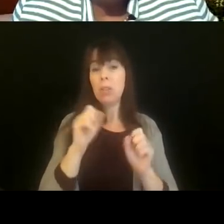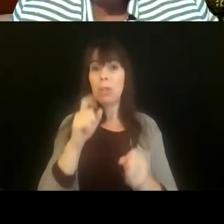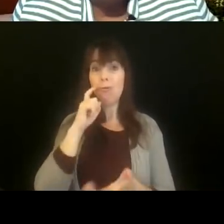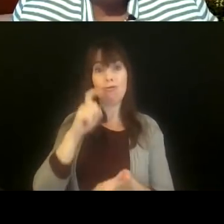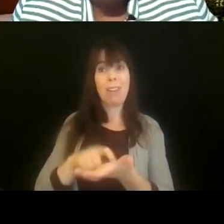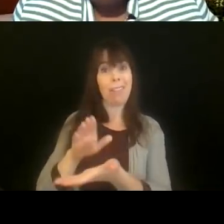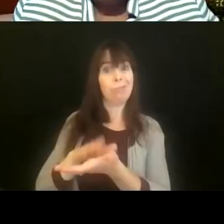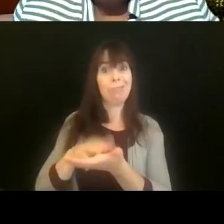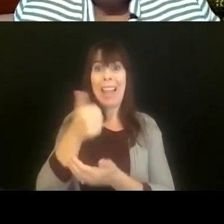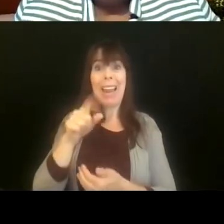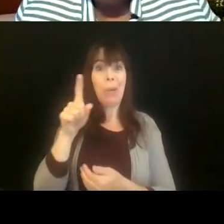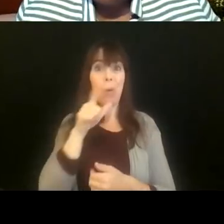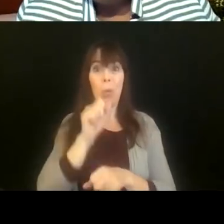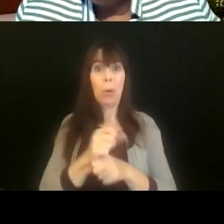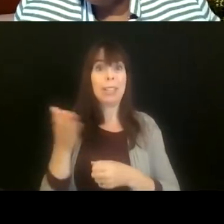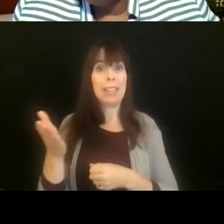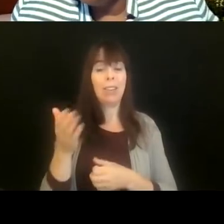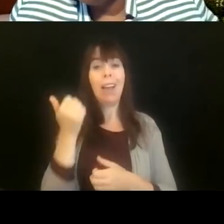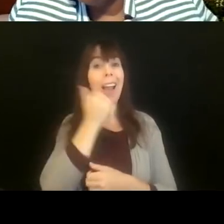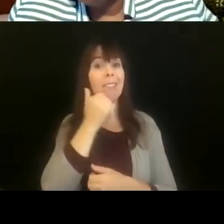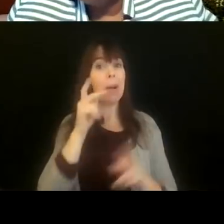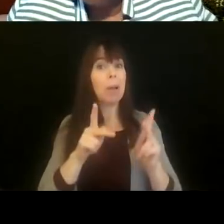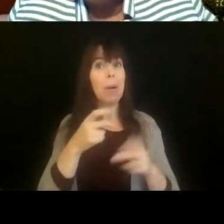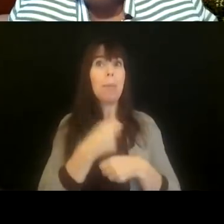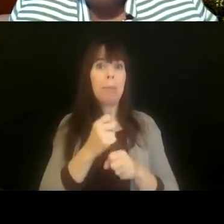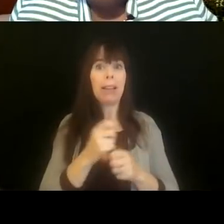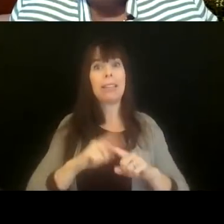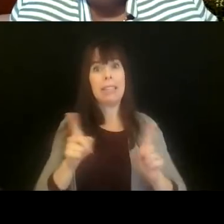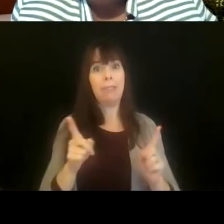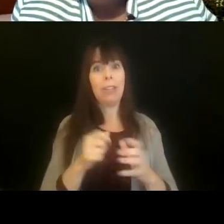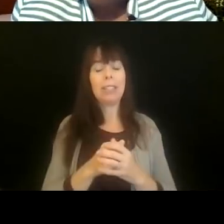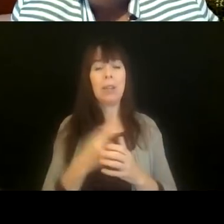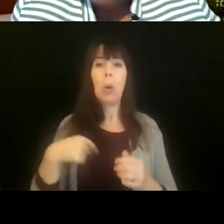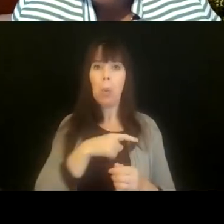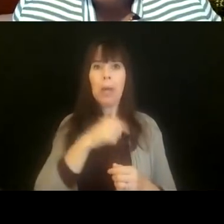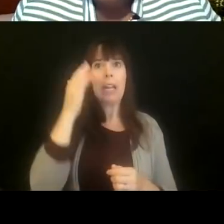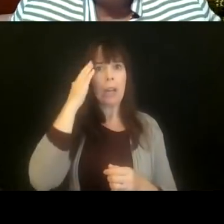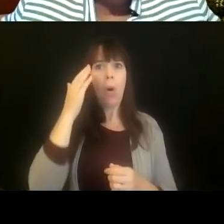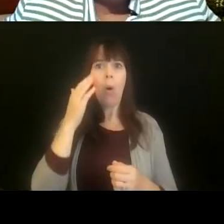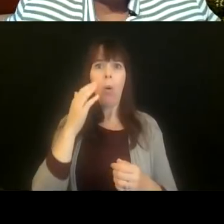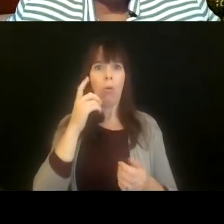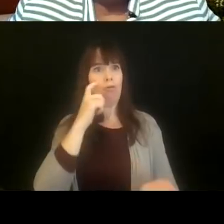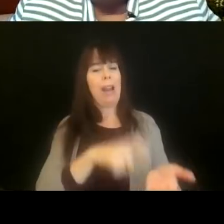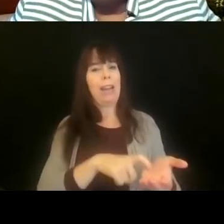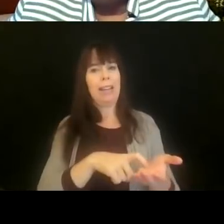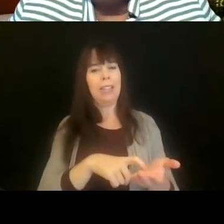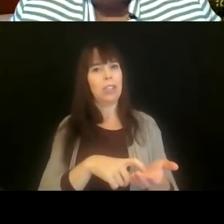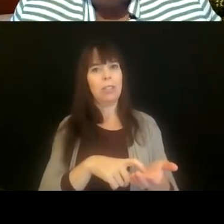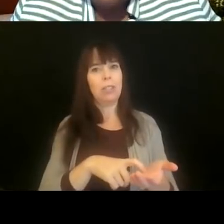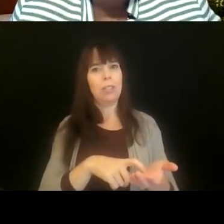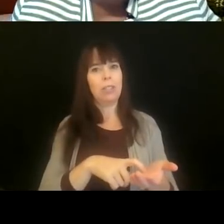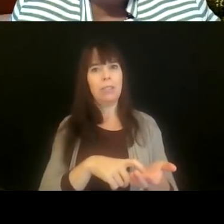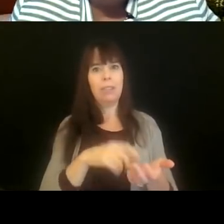recognize anyone, because every day people are making a difference. And we know that recognition is just the art